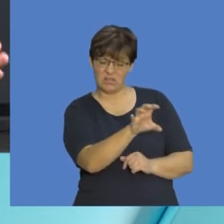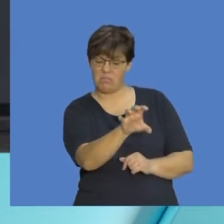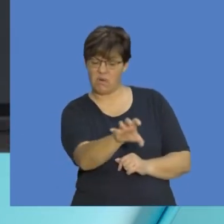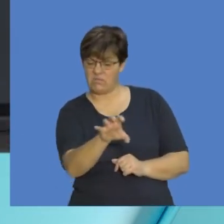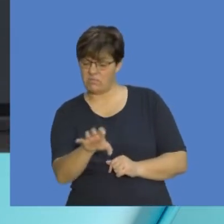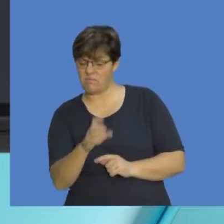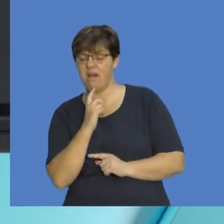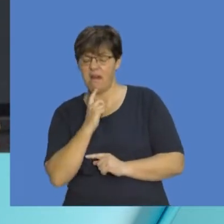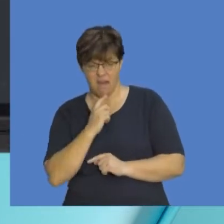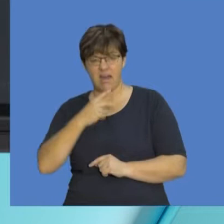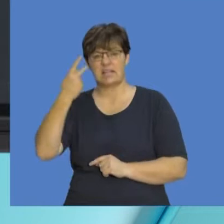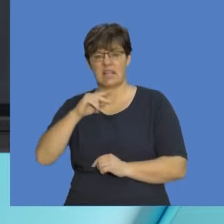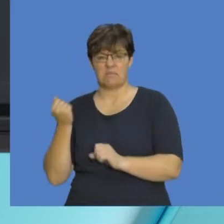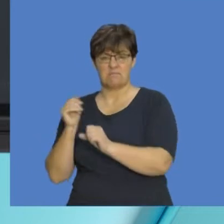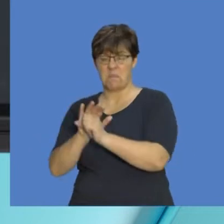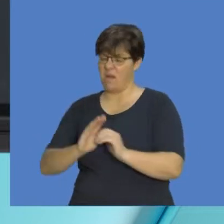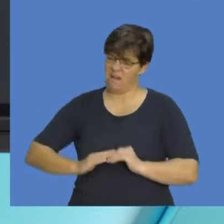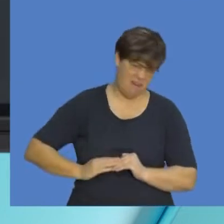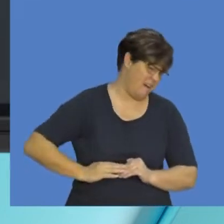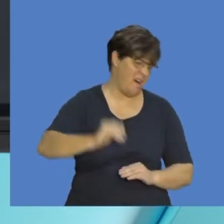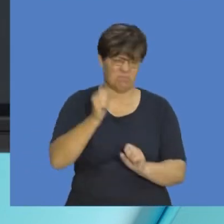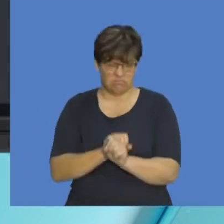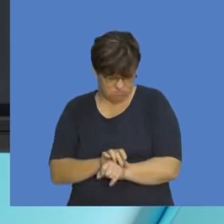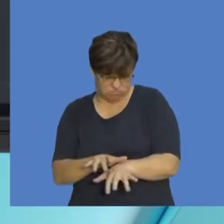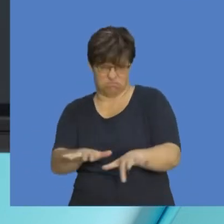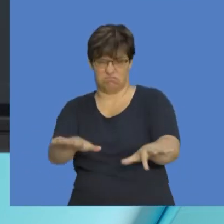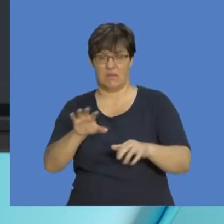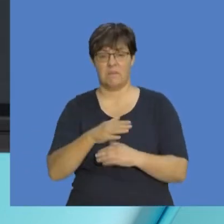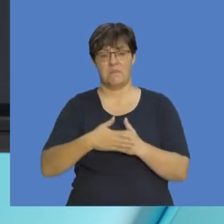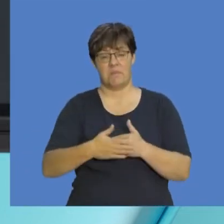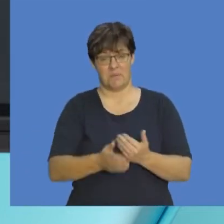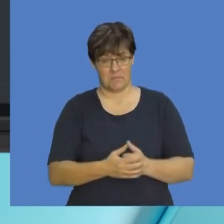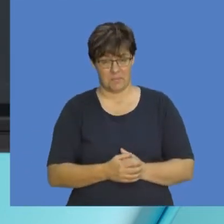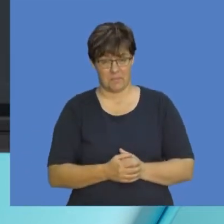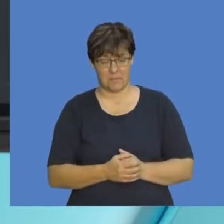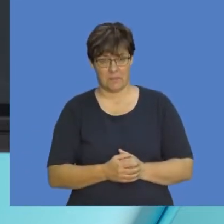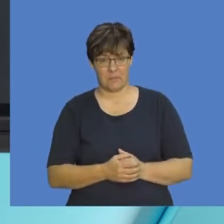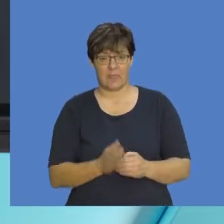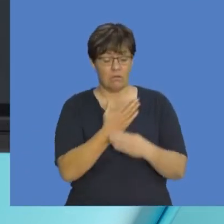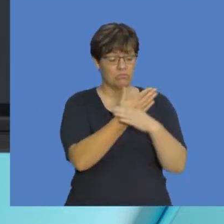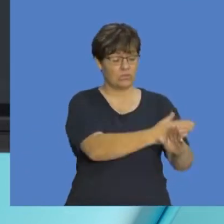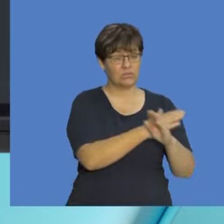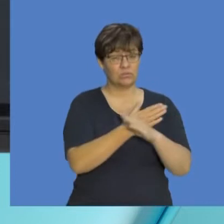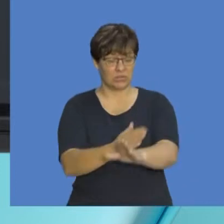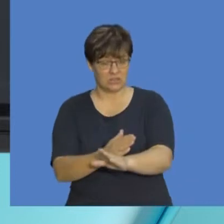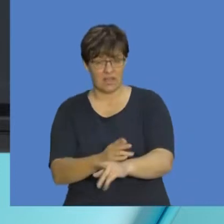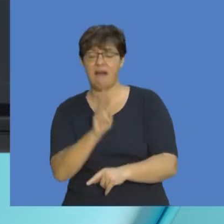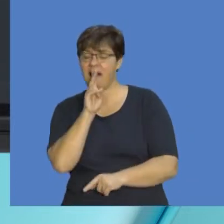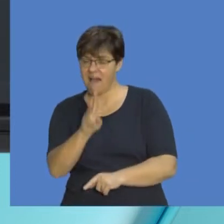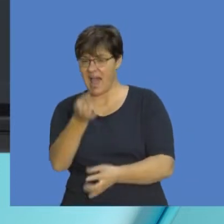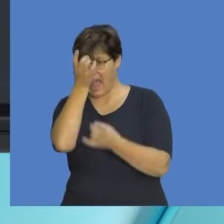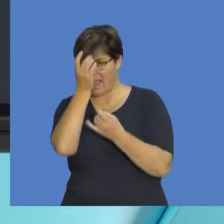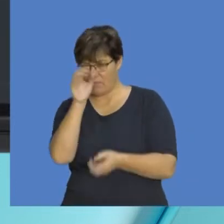provinces, the second wave, they have more infection than the first wave. And with restriction, they use the